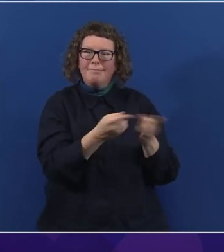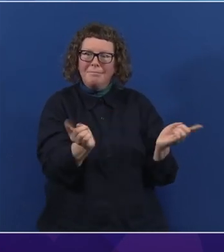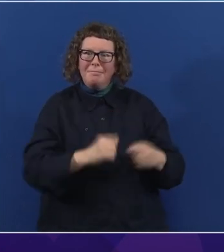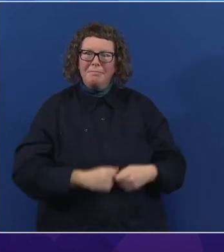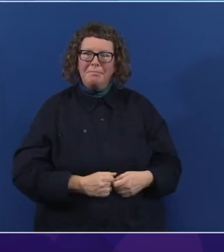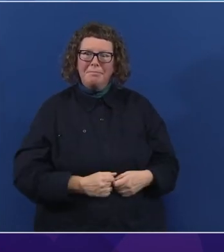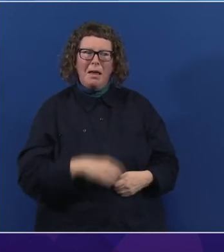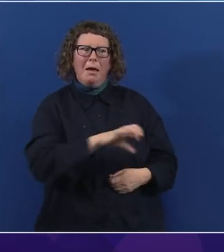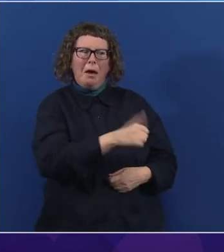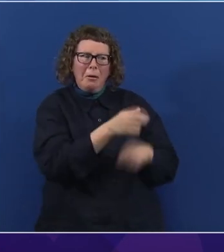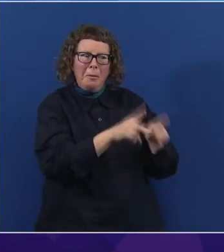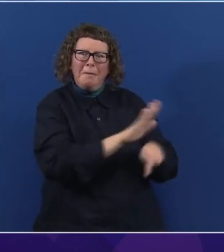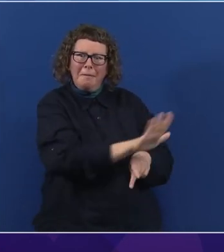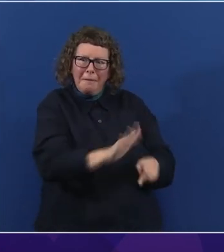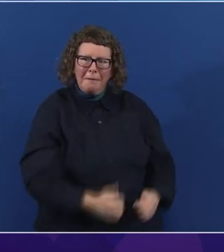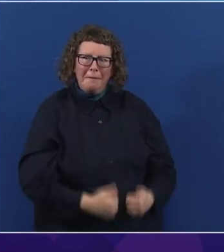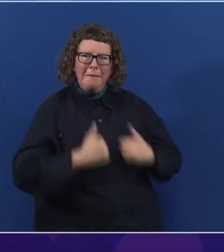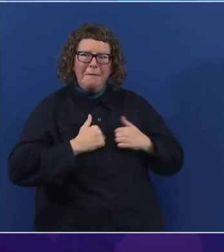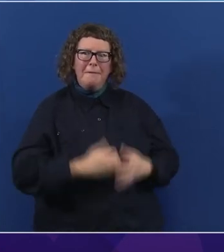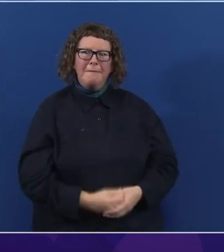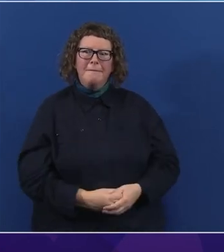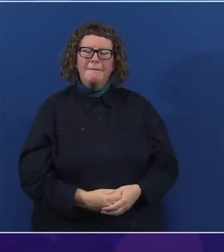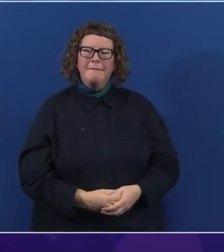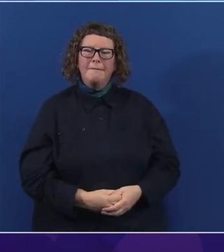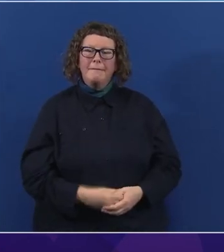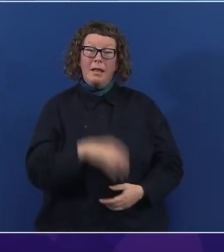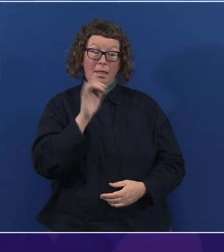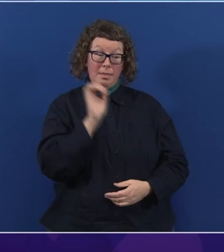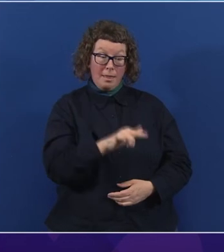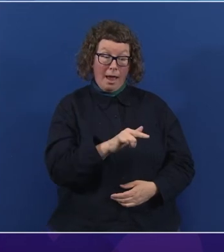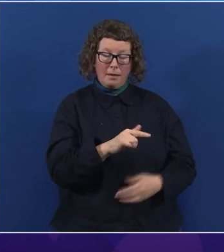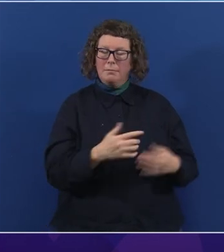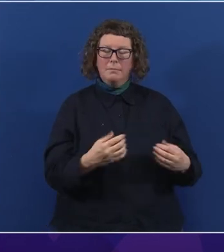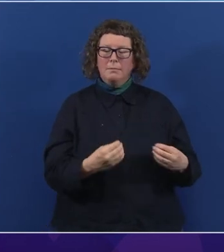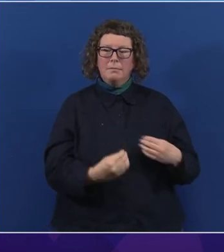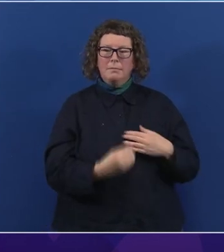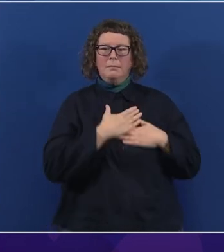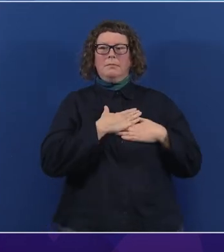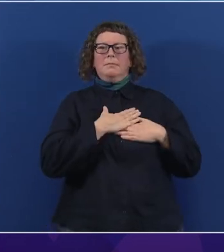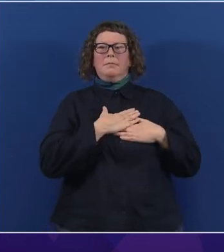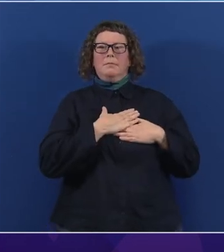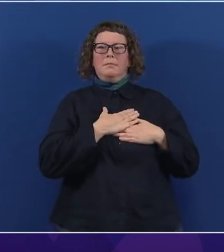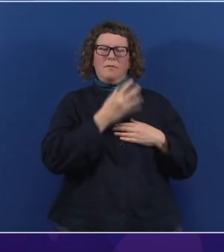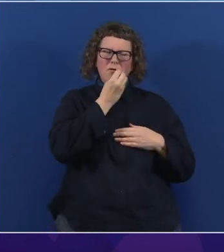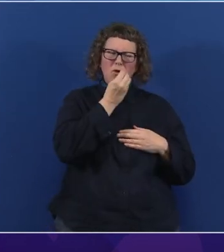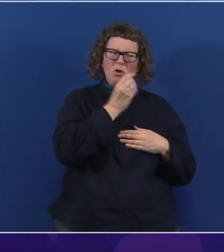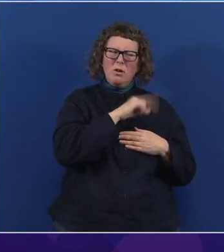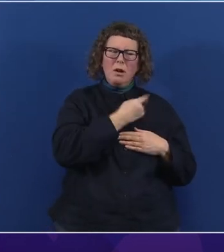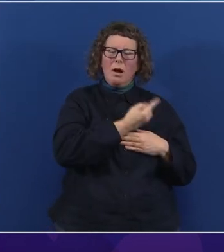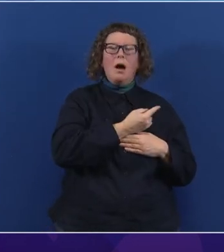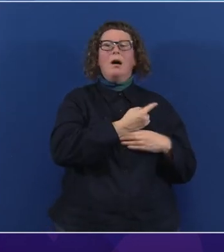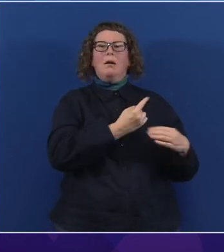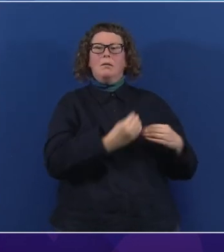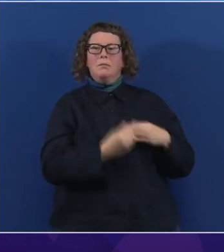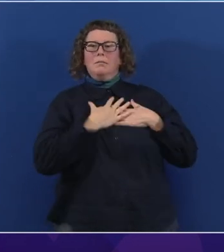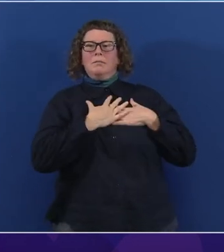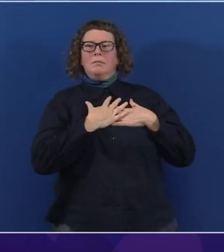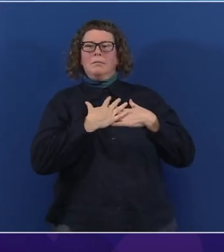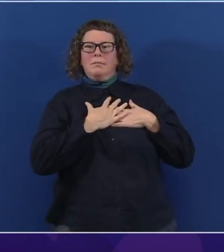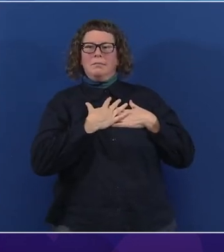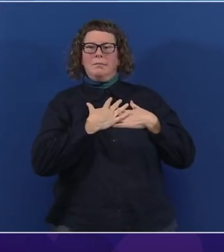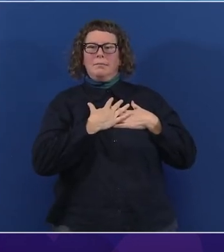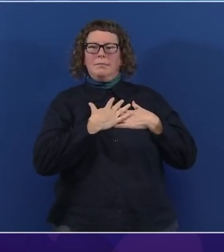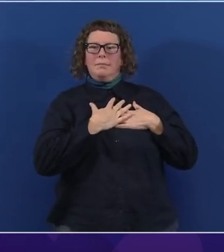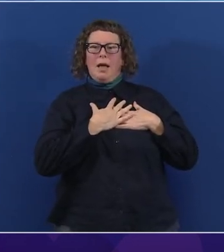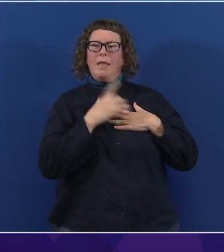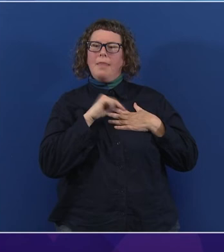another human's life. And that's much bigger than food. And to me, that's at the